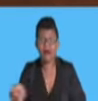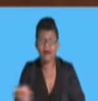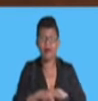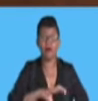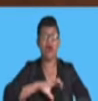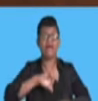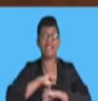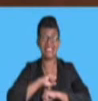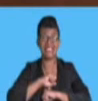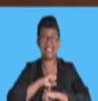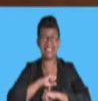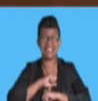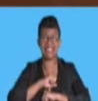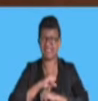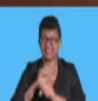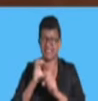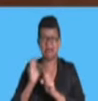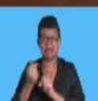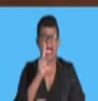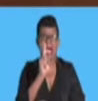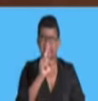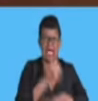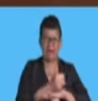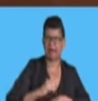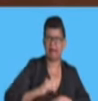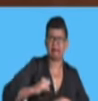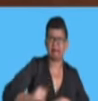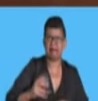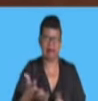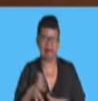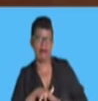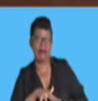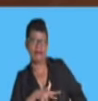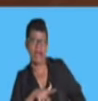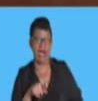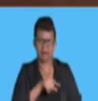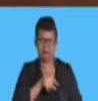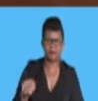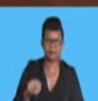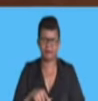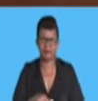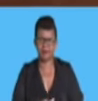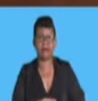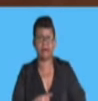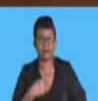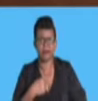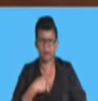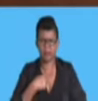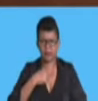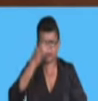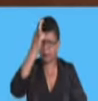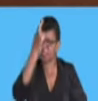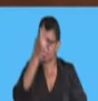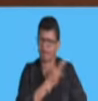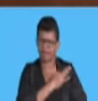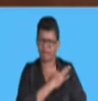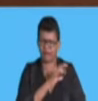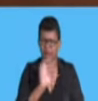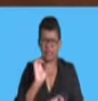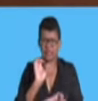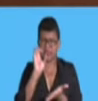put on by the political parties. I believe that if civil society organizations were given the